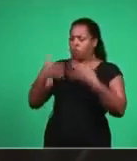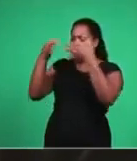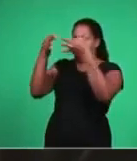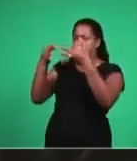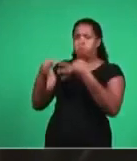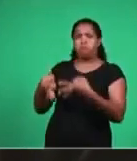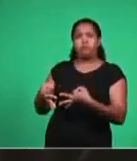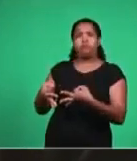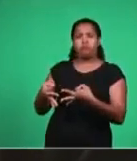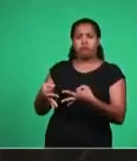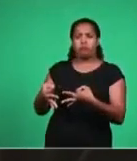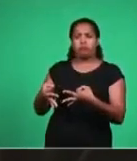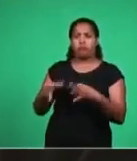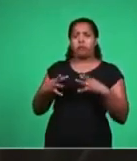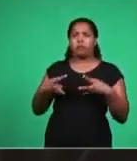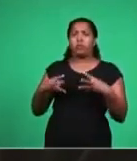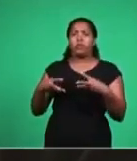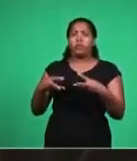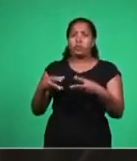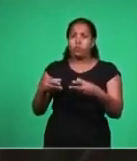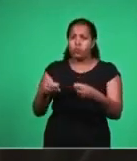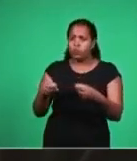It is perfect. It talks about the body.